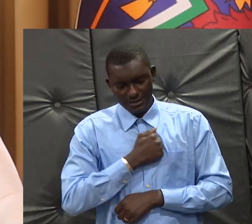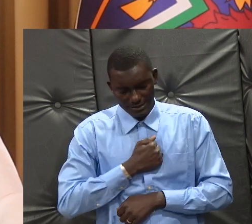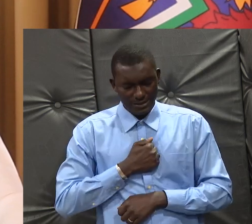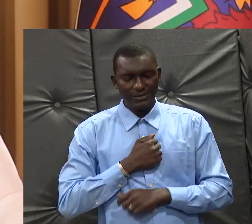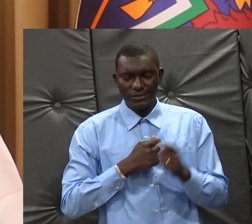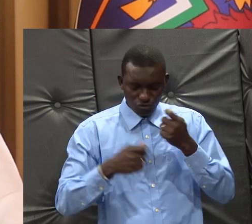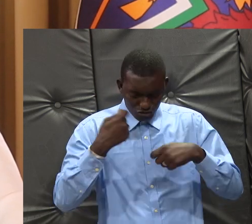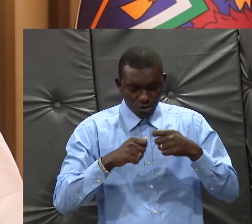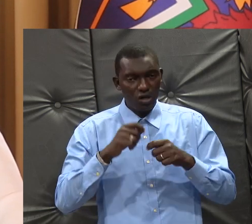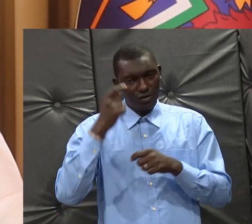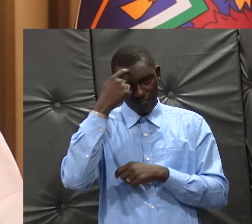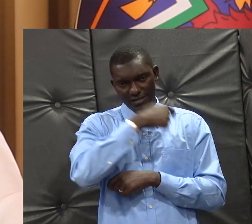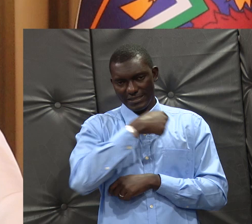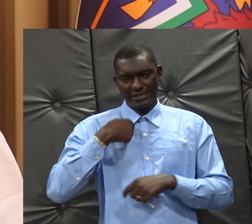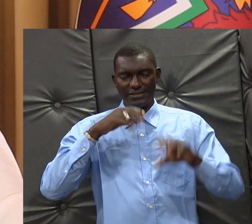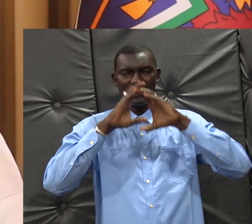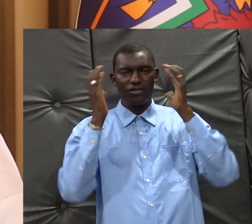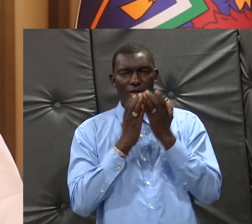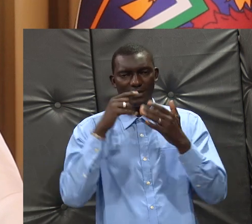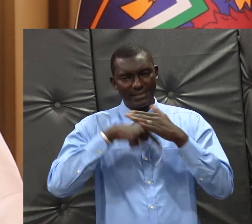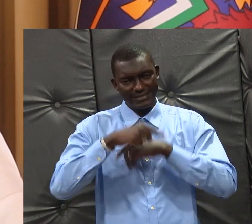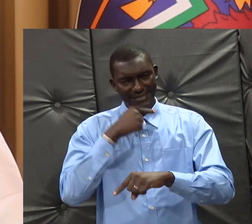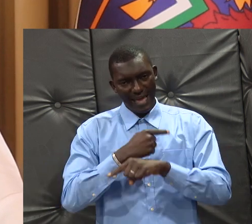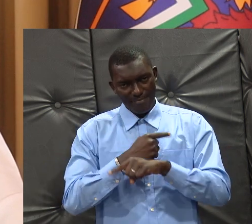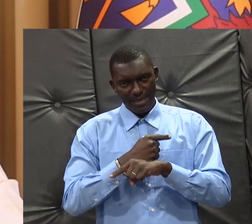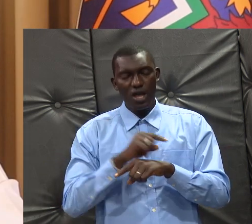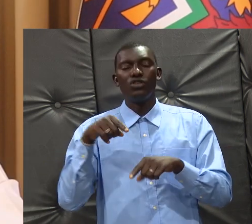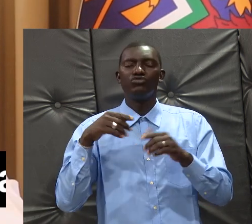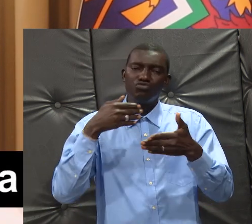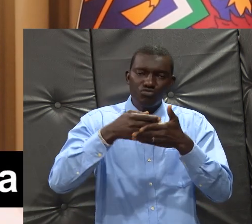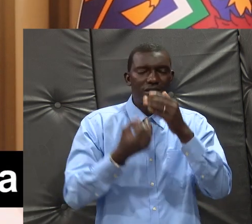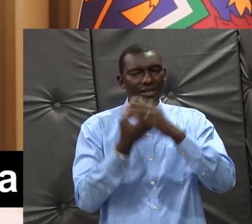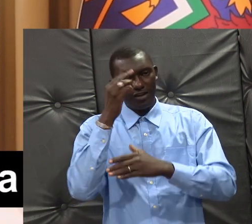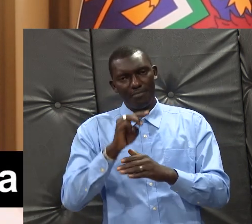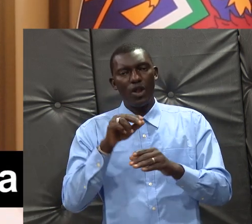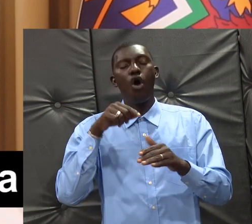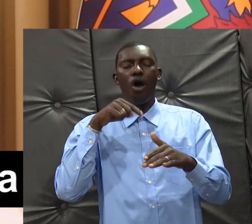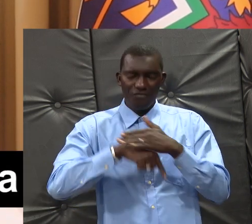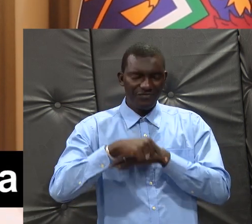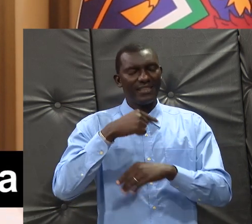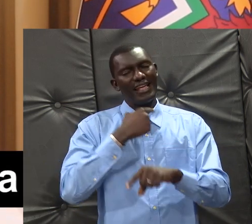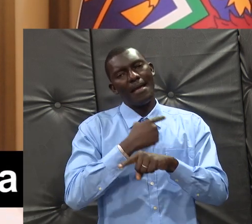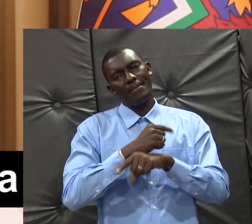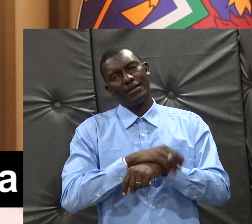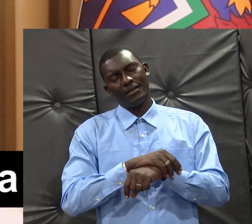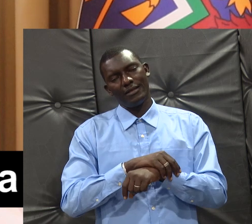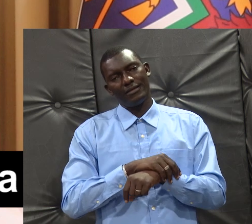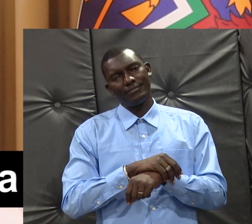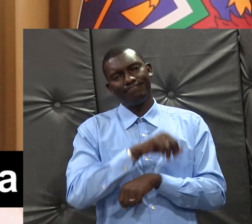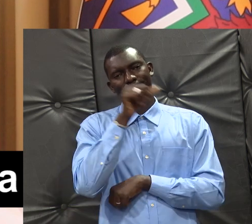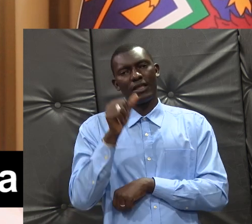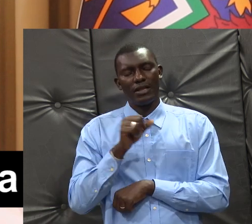and their cooperation with my government. The Gambia Christian Council has